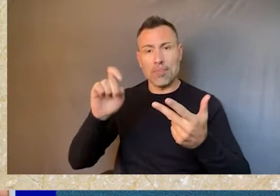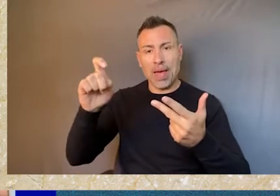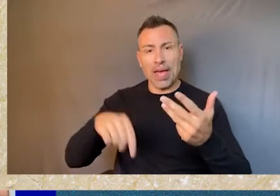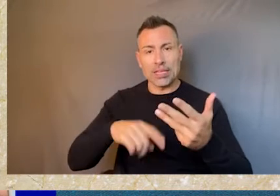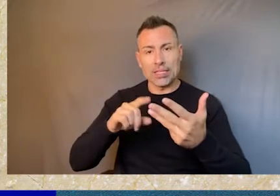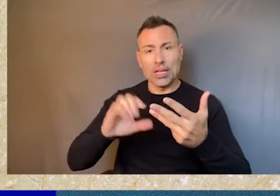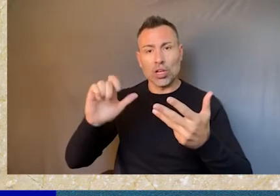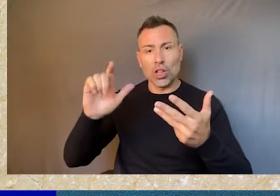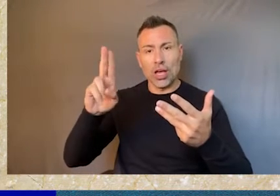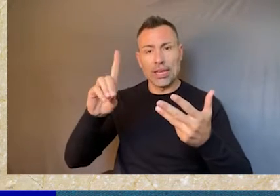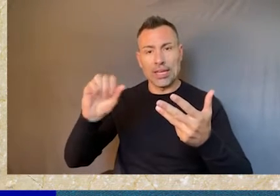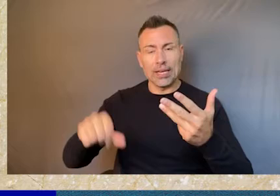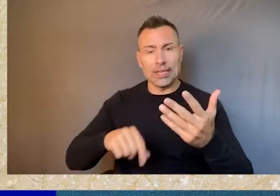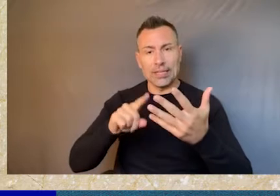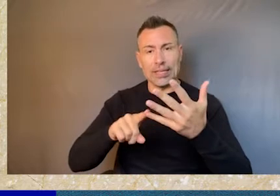Claire.